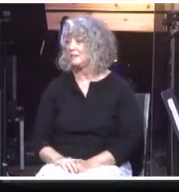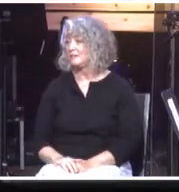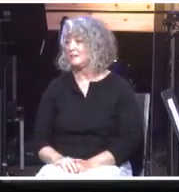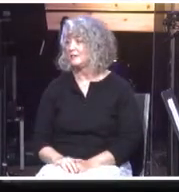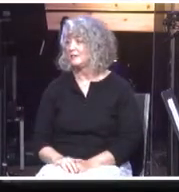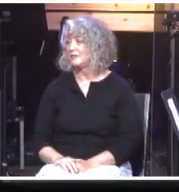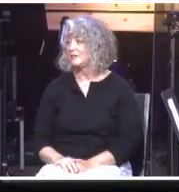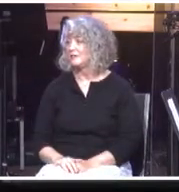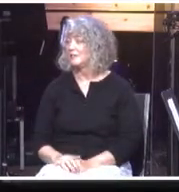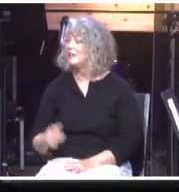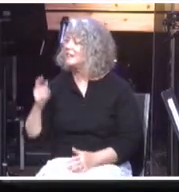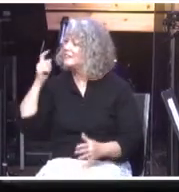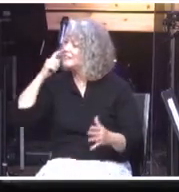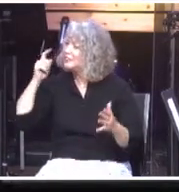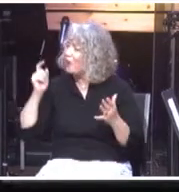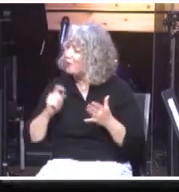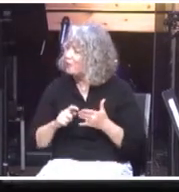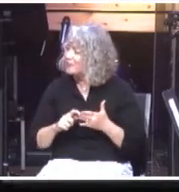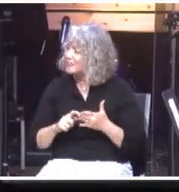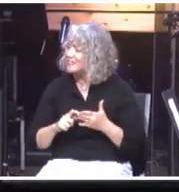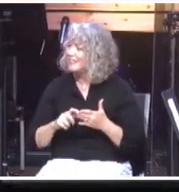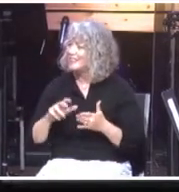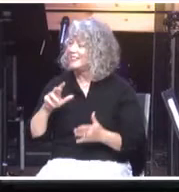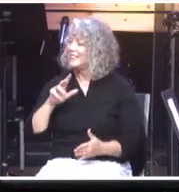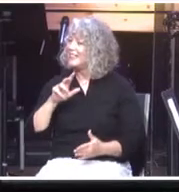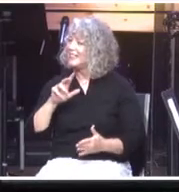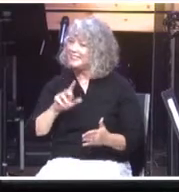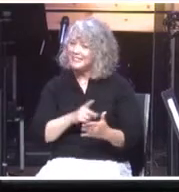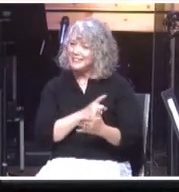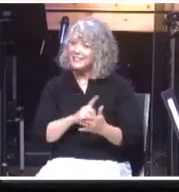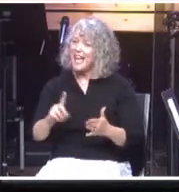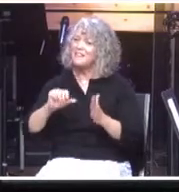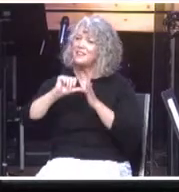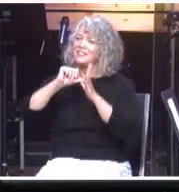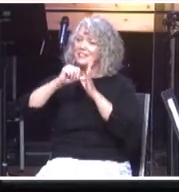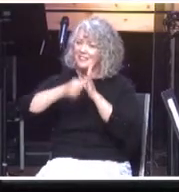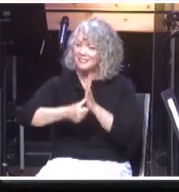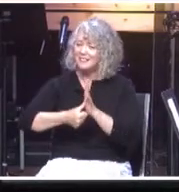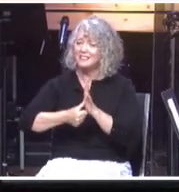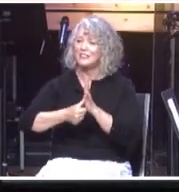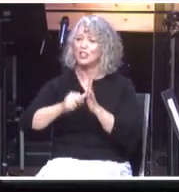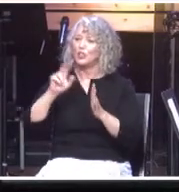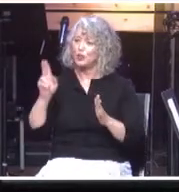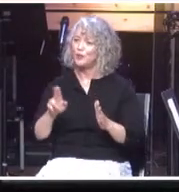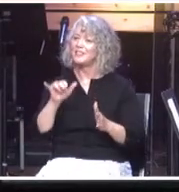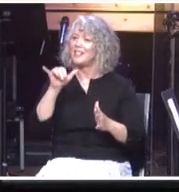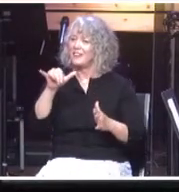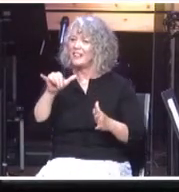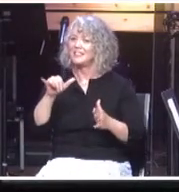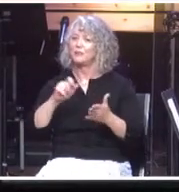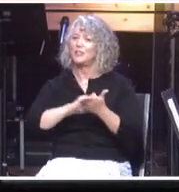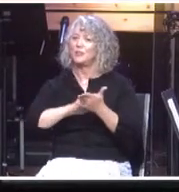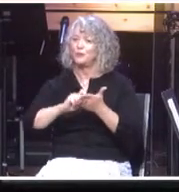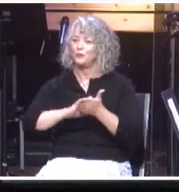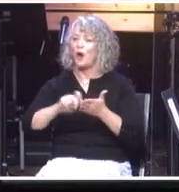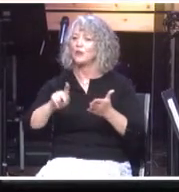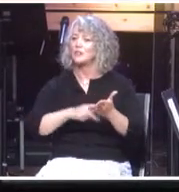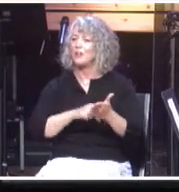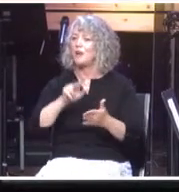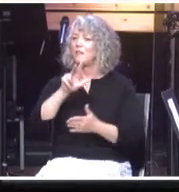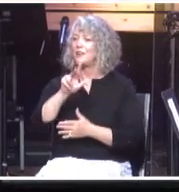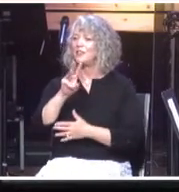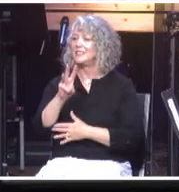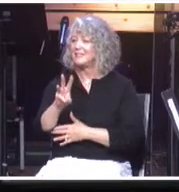And I want you to see how forcefully David drives home this reality to us in this psalm. His words